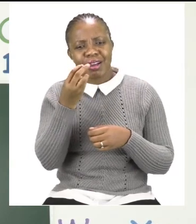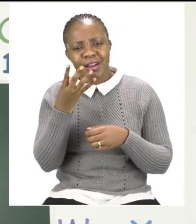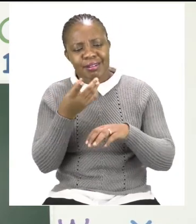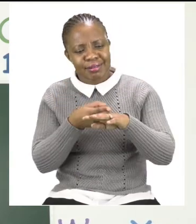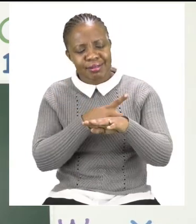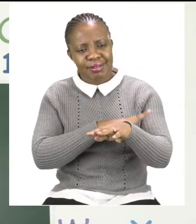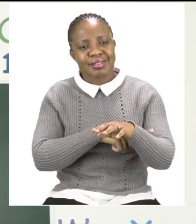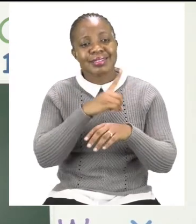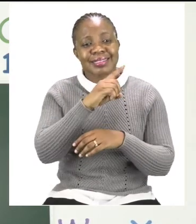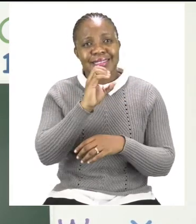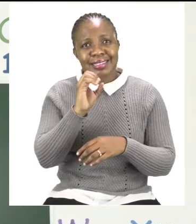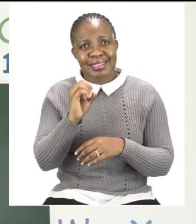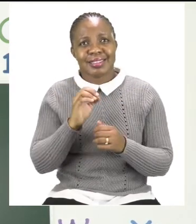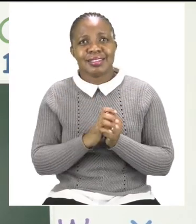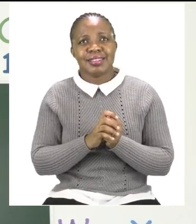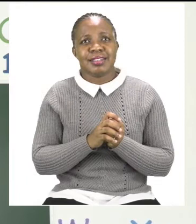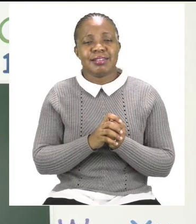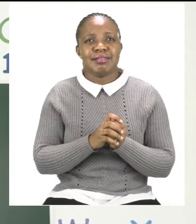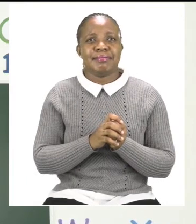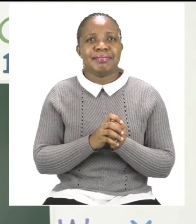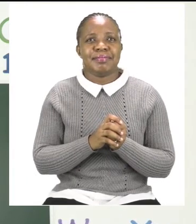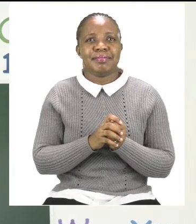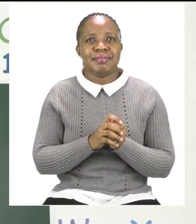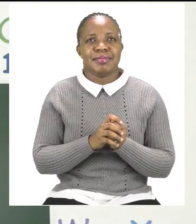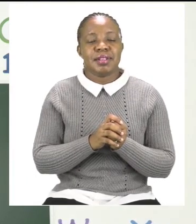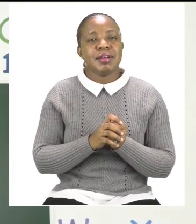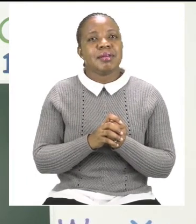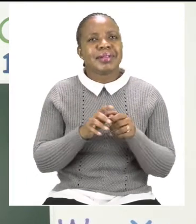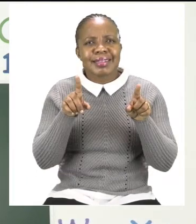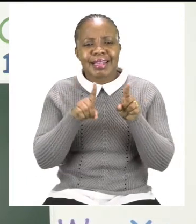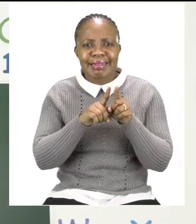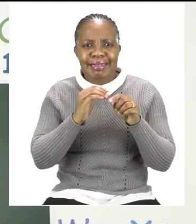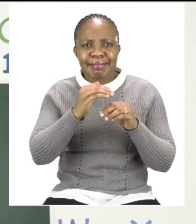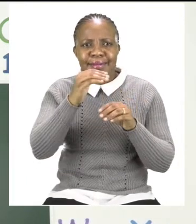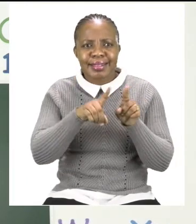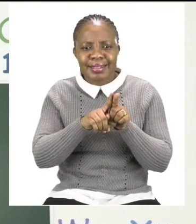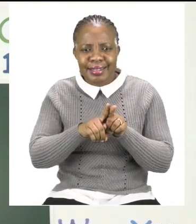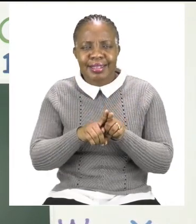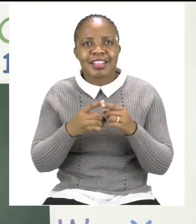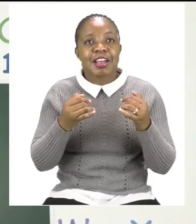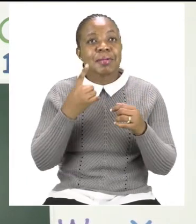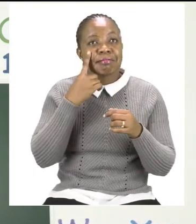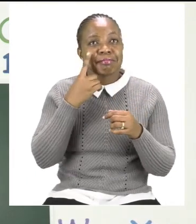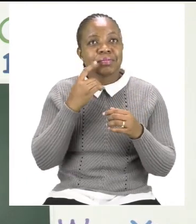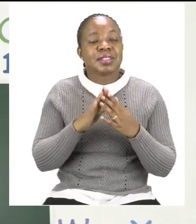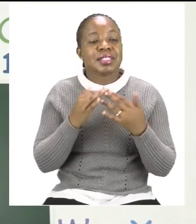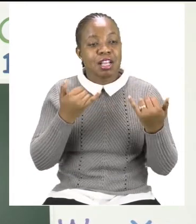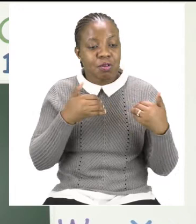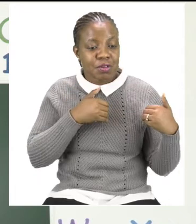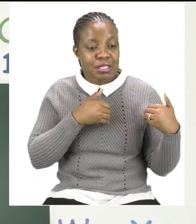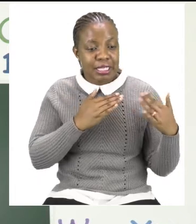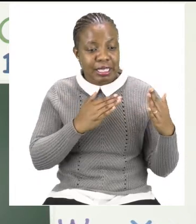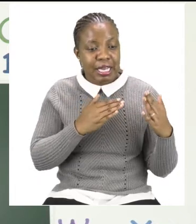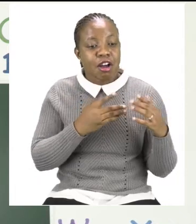same as this one. But just to be sure, let us check. Now we are going to start counting after